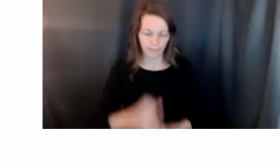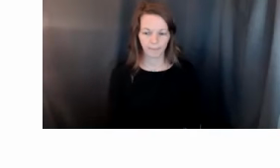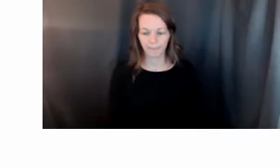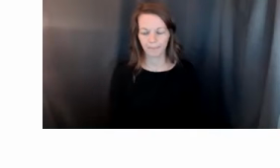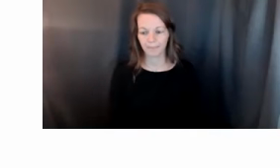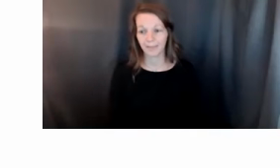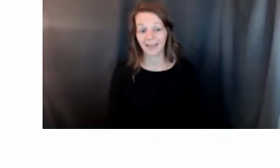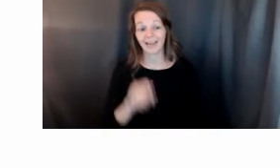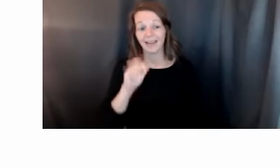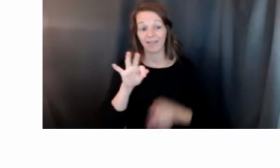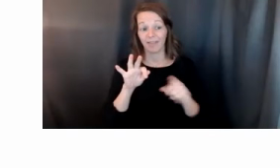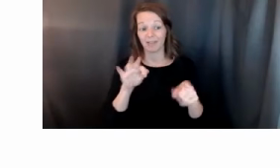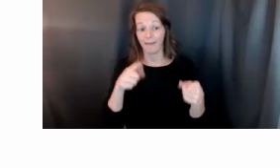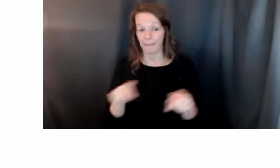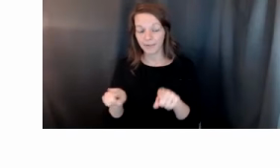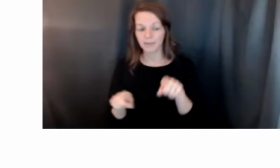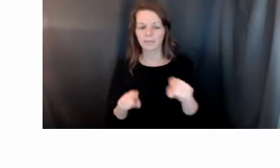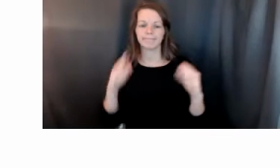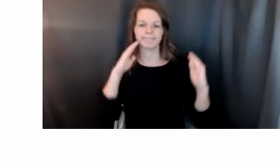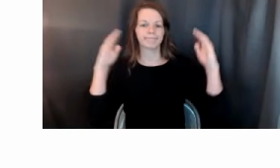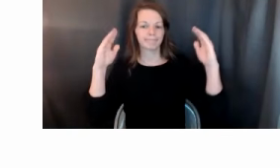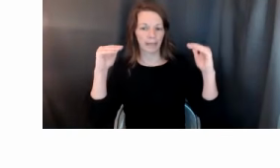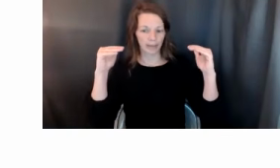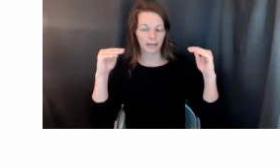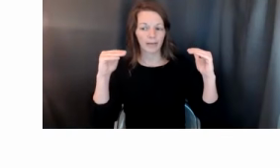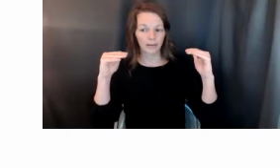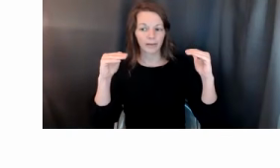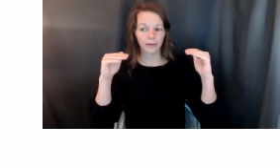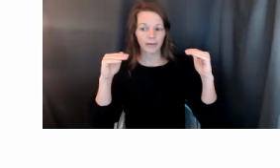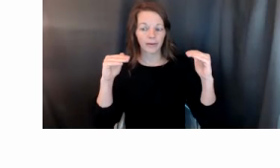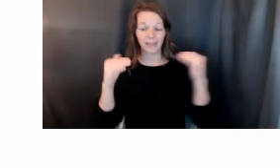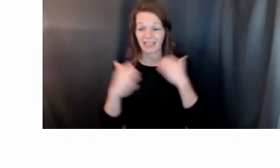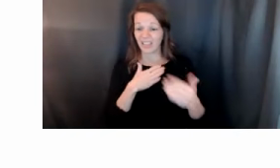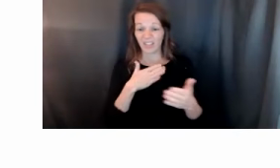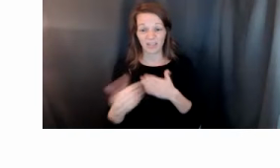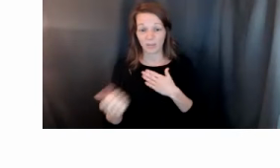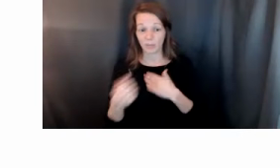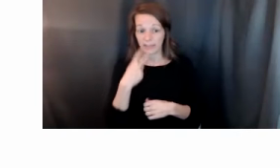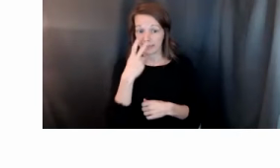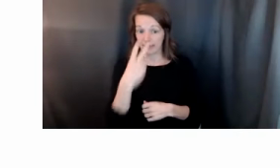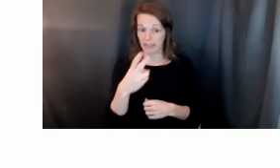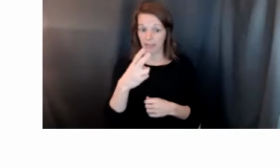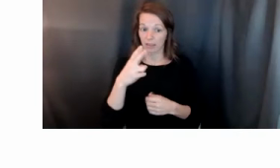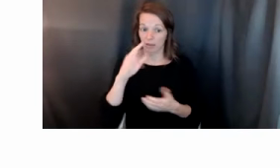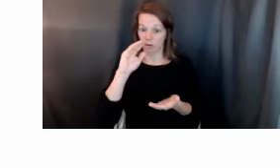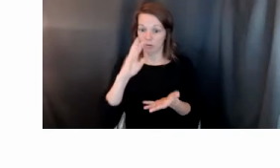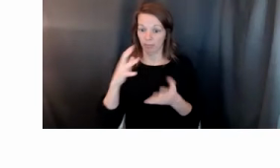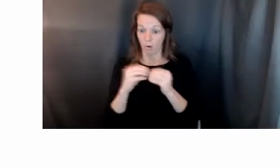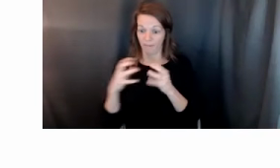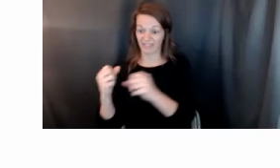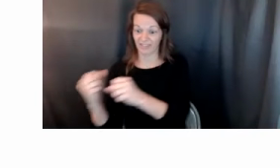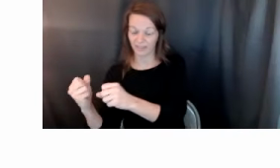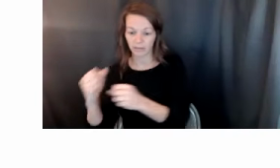So if this is the case, we expect that even as we see reduction continuing, it might